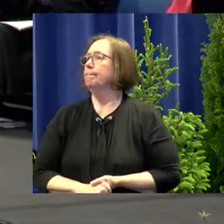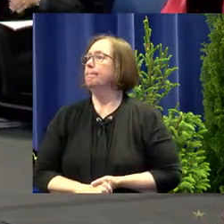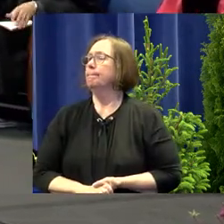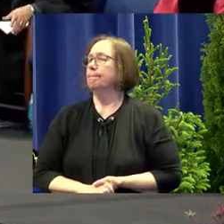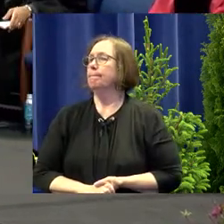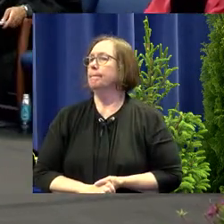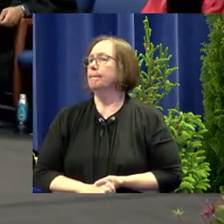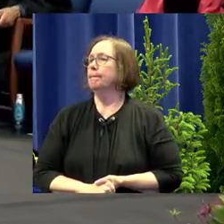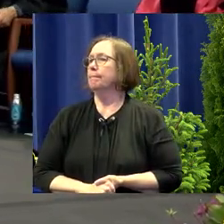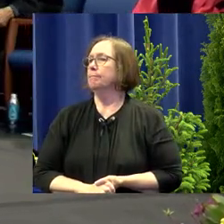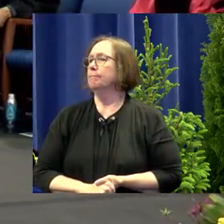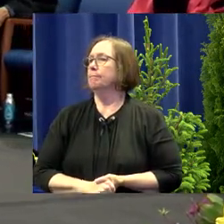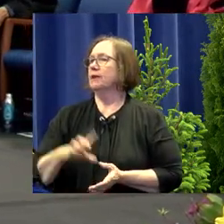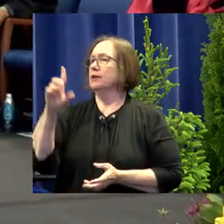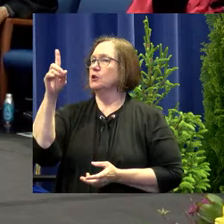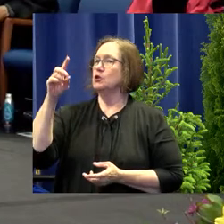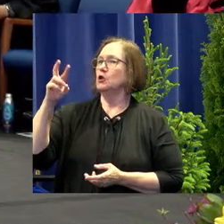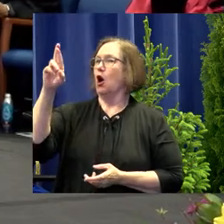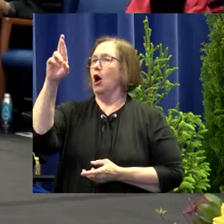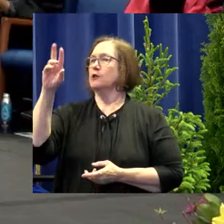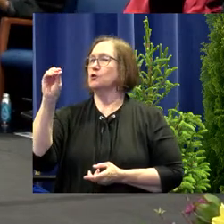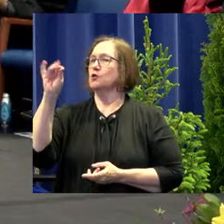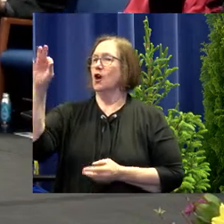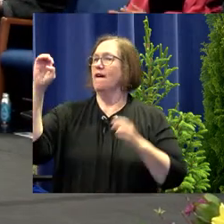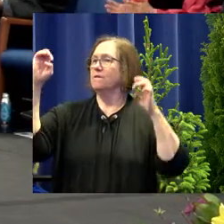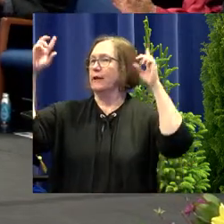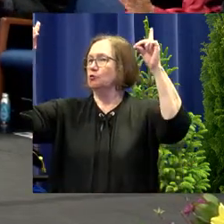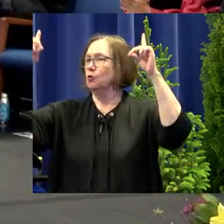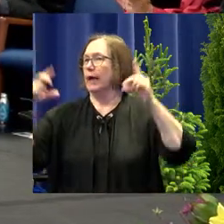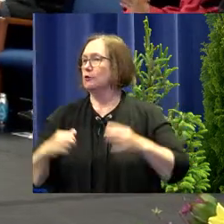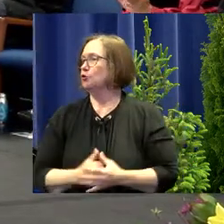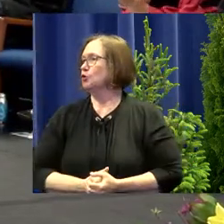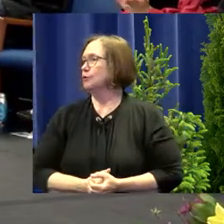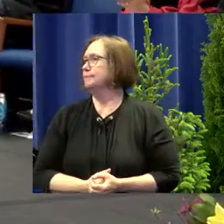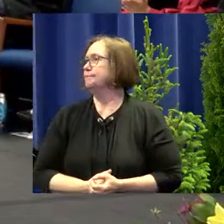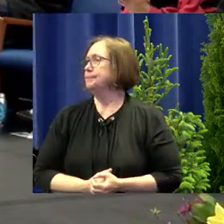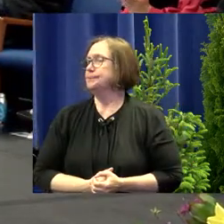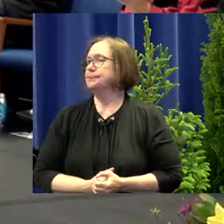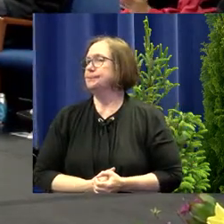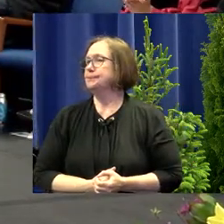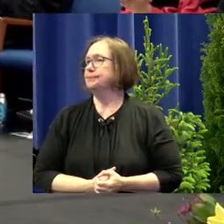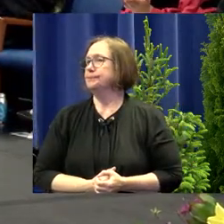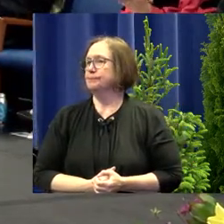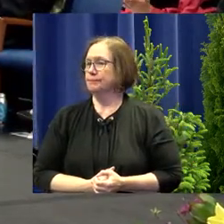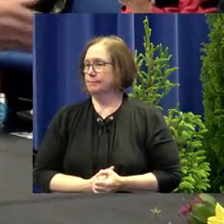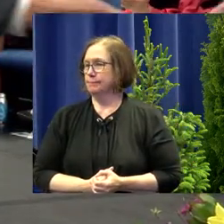Dwayne Joseph Penner, Doctor of Education in Education Leadership.